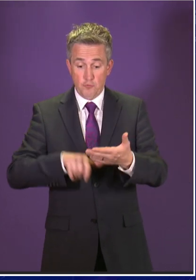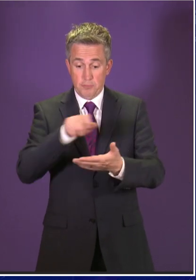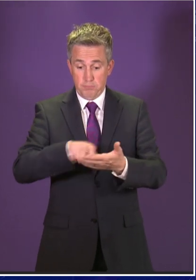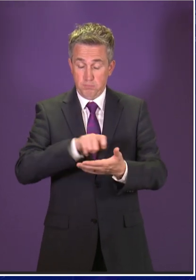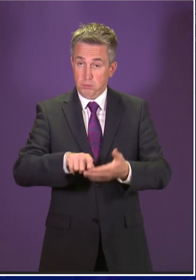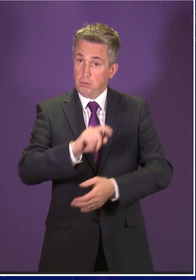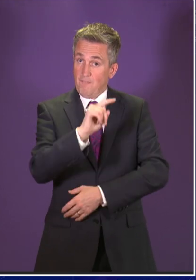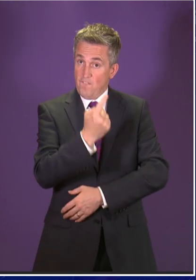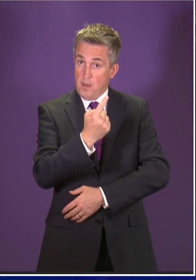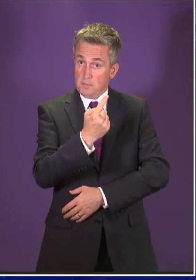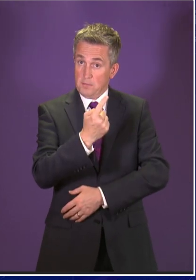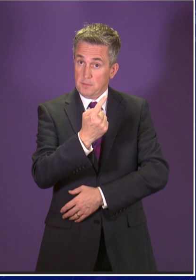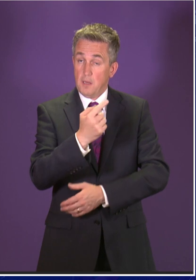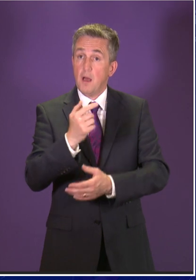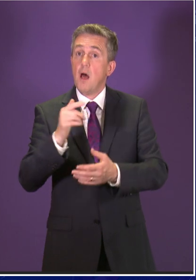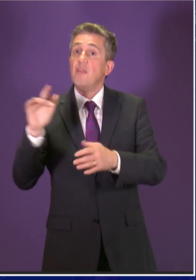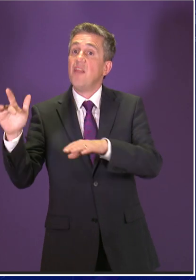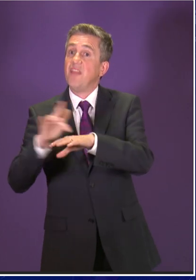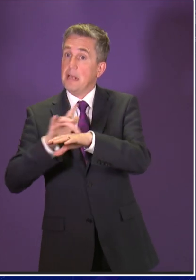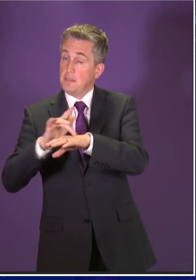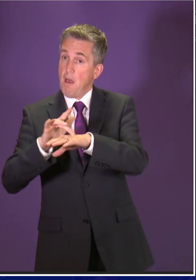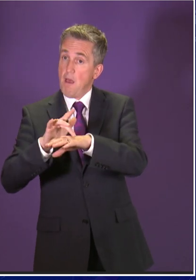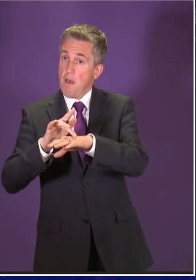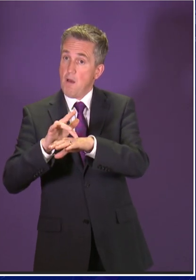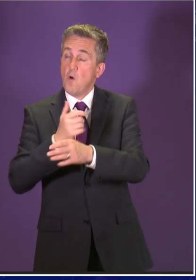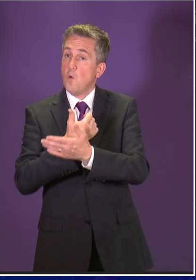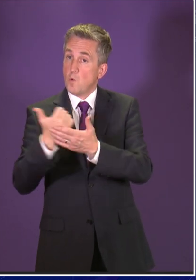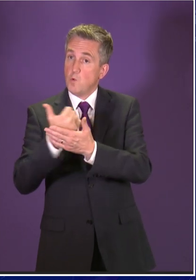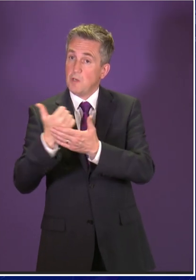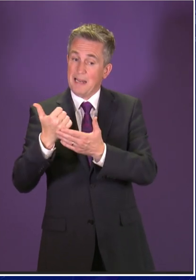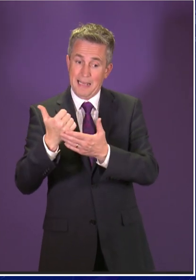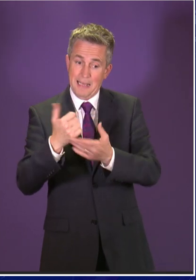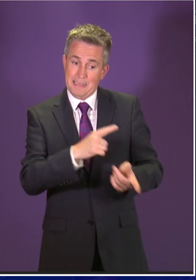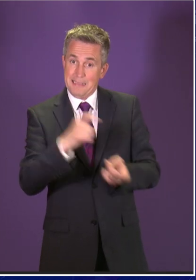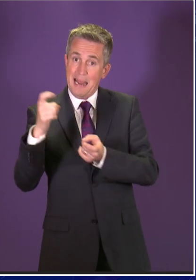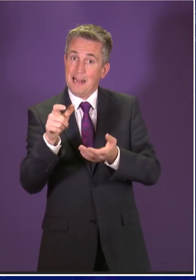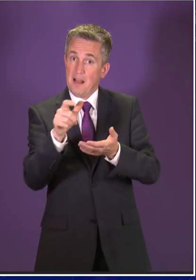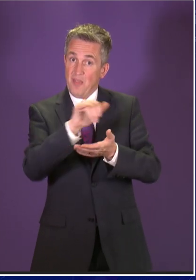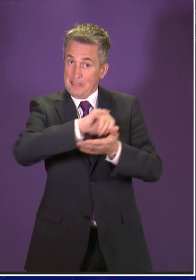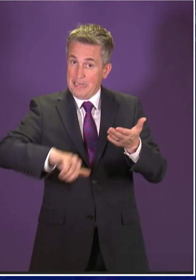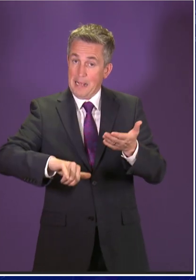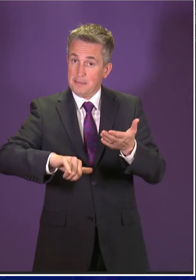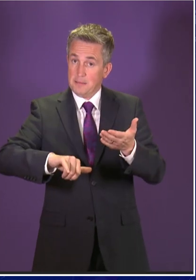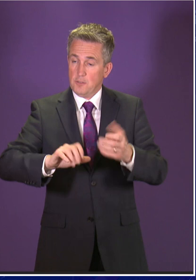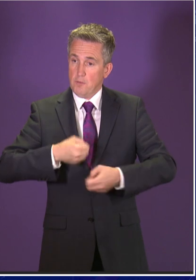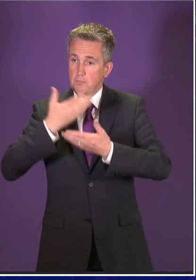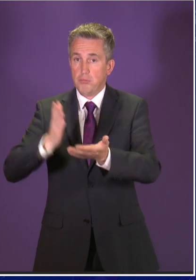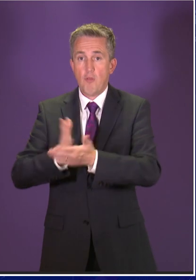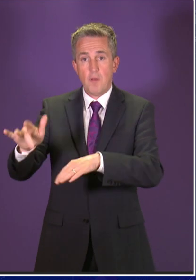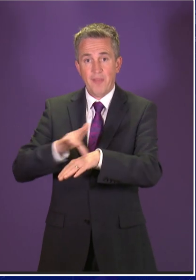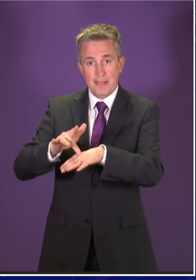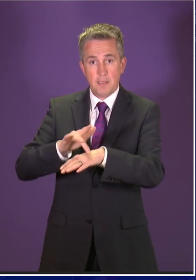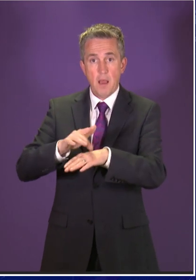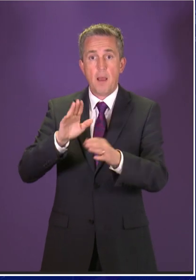first.And theatre often refers to the process and result of recreation based on that text. According